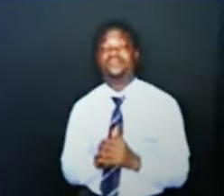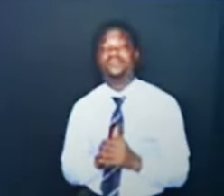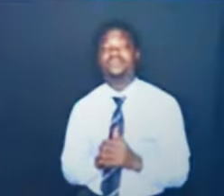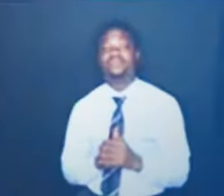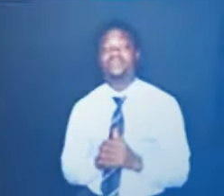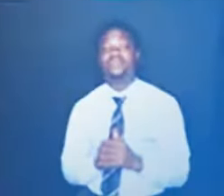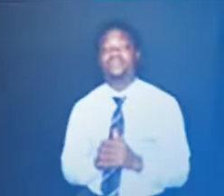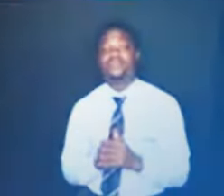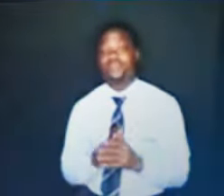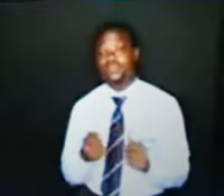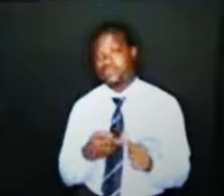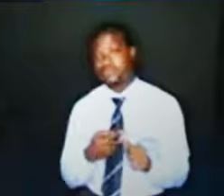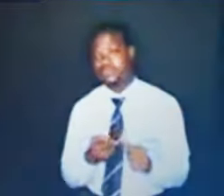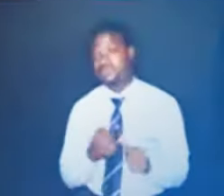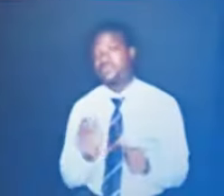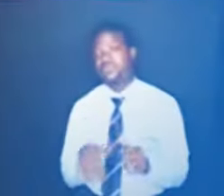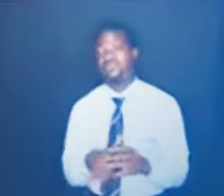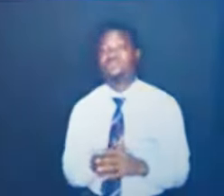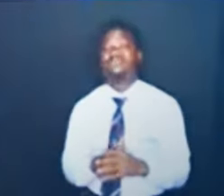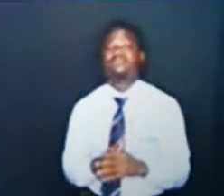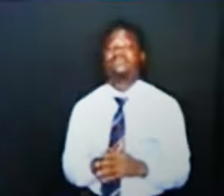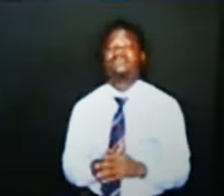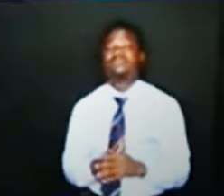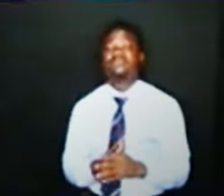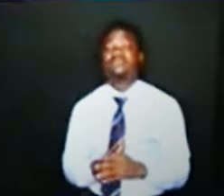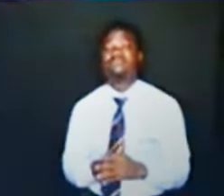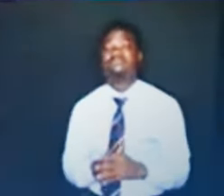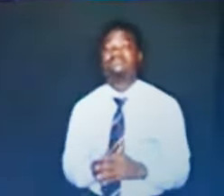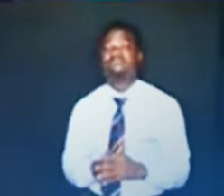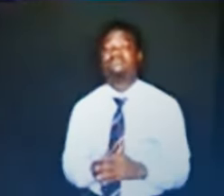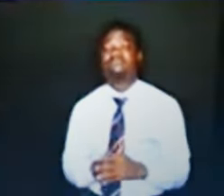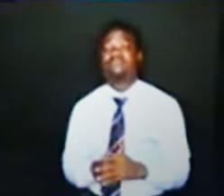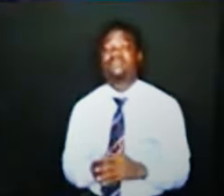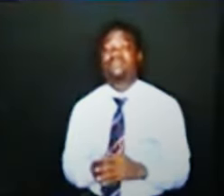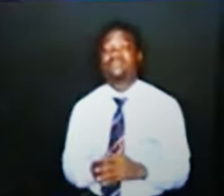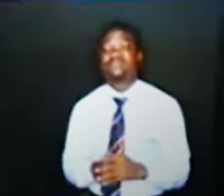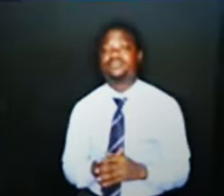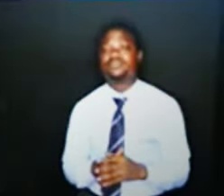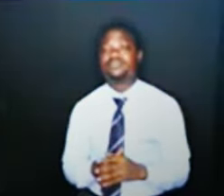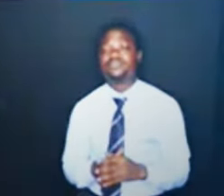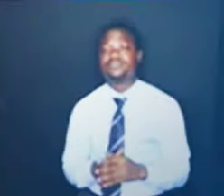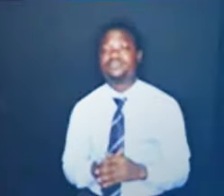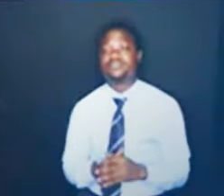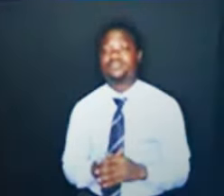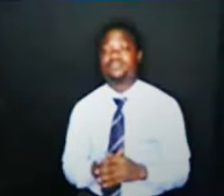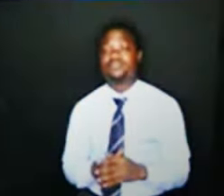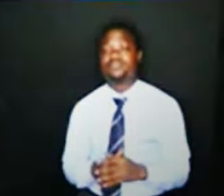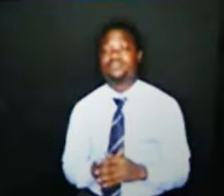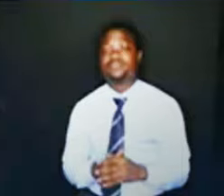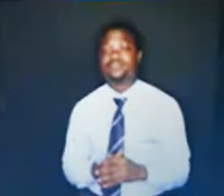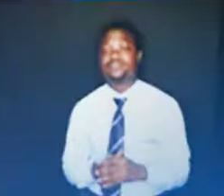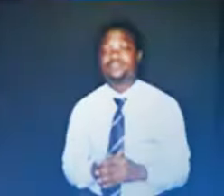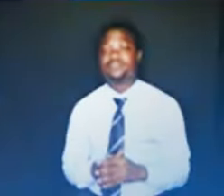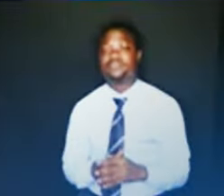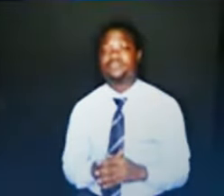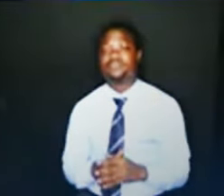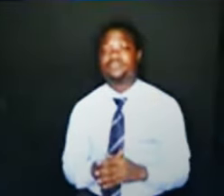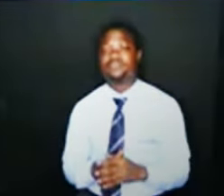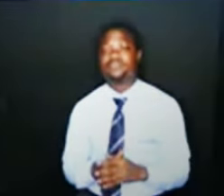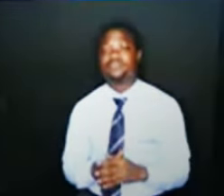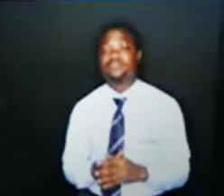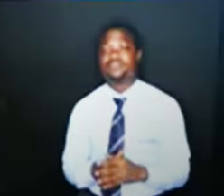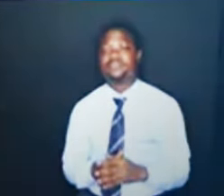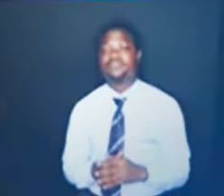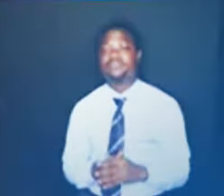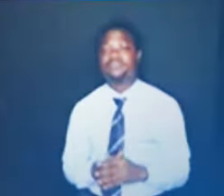ni aye yaudi ase wakoma mu ma no ohwie ni nyina de gu nyankopon nim se na ebe ye obehu wakoma tebie wo mu no na wanya ni nsem adom